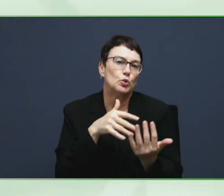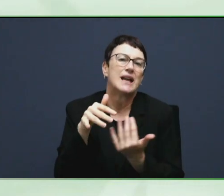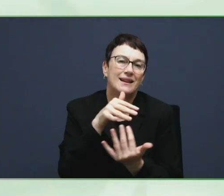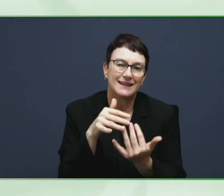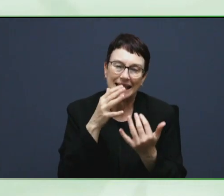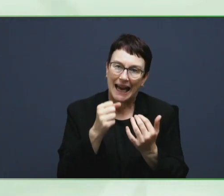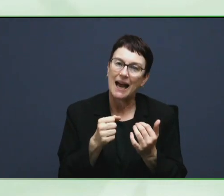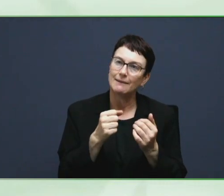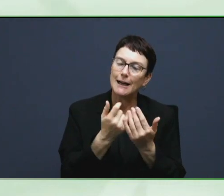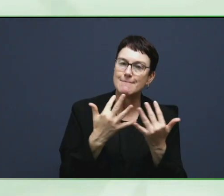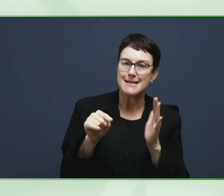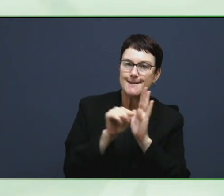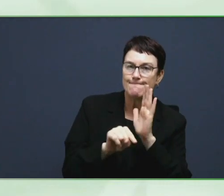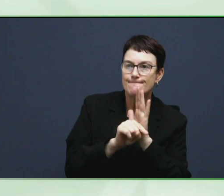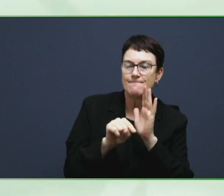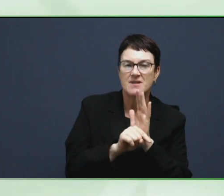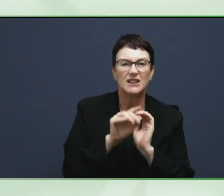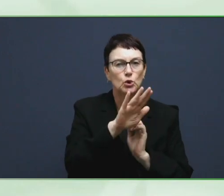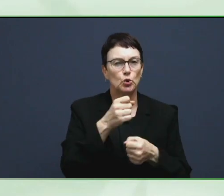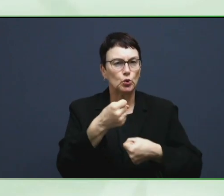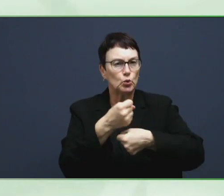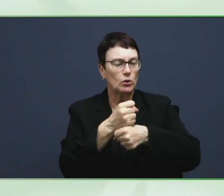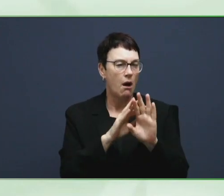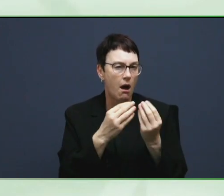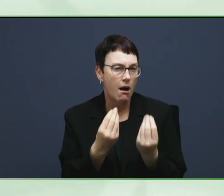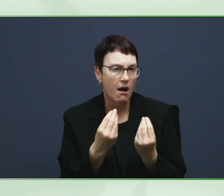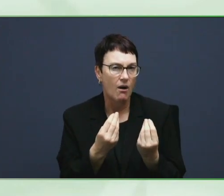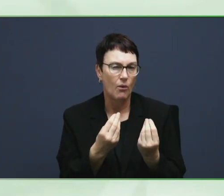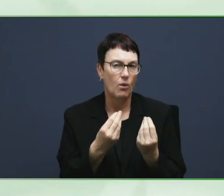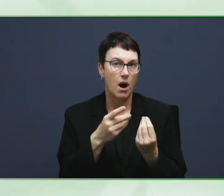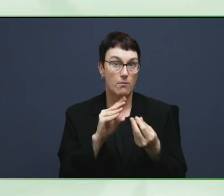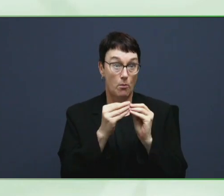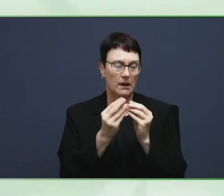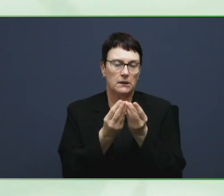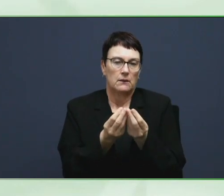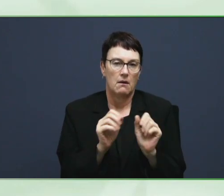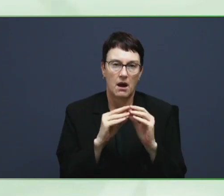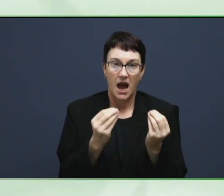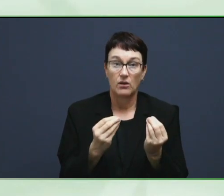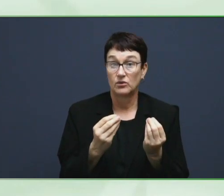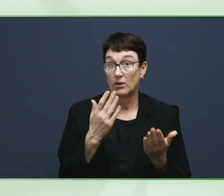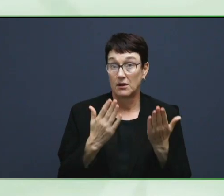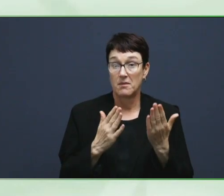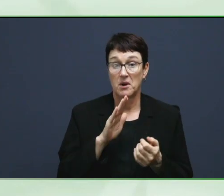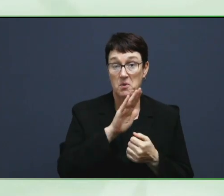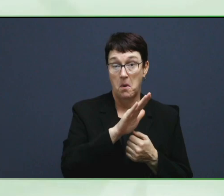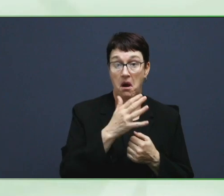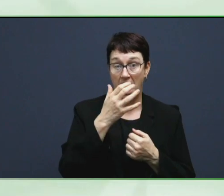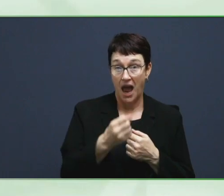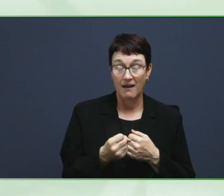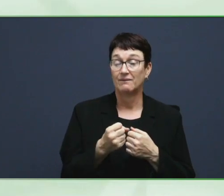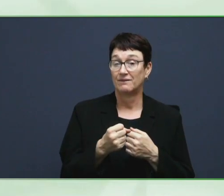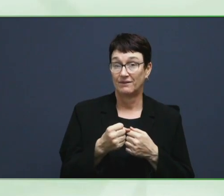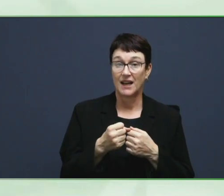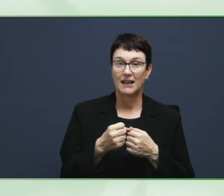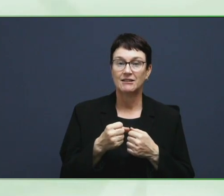you deal with that, and also a little bit about maybe after a woman goes through your poultry farming program, have there been